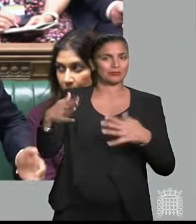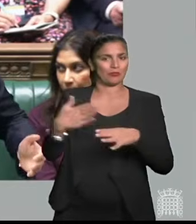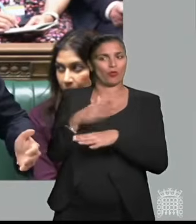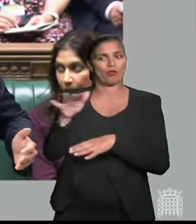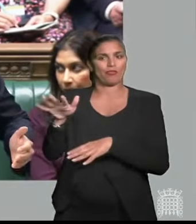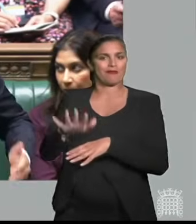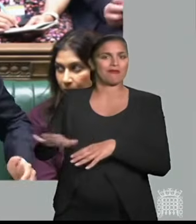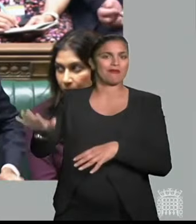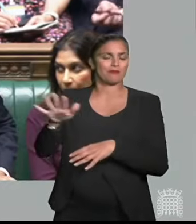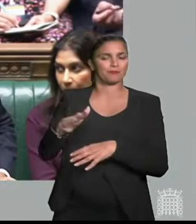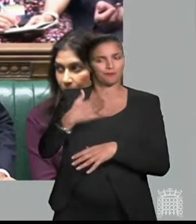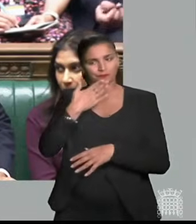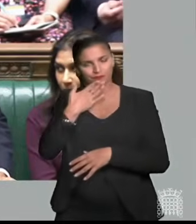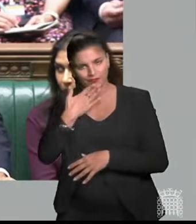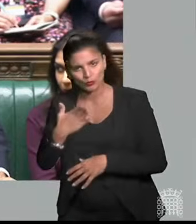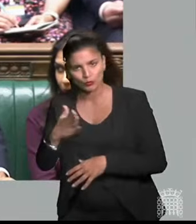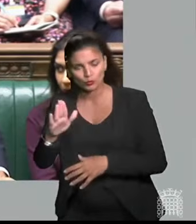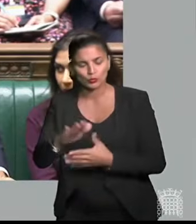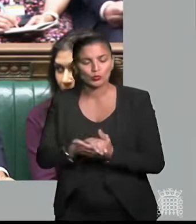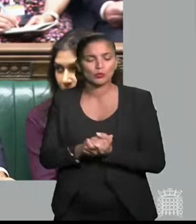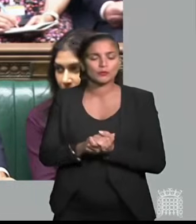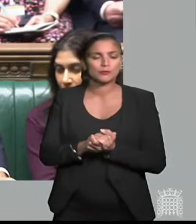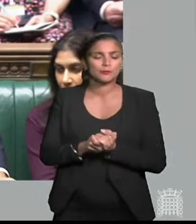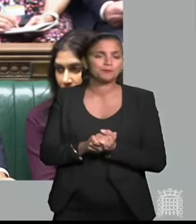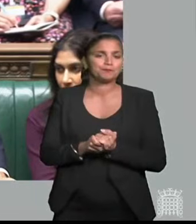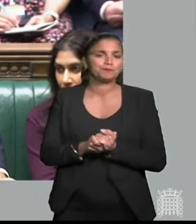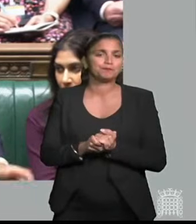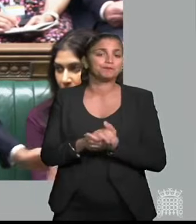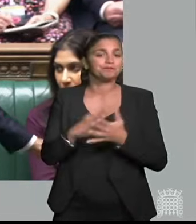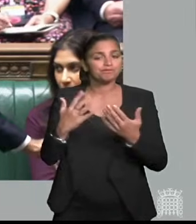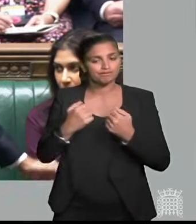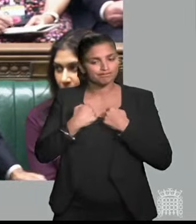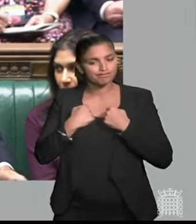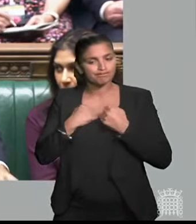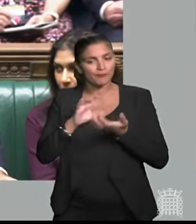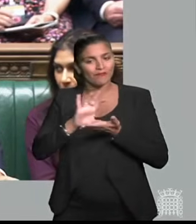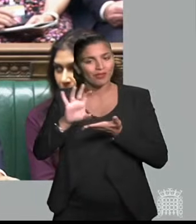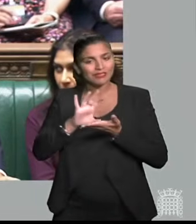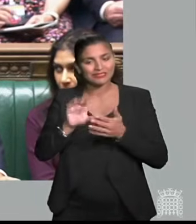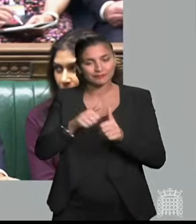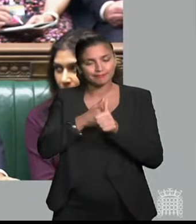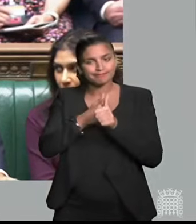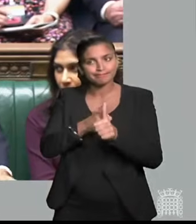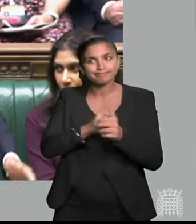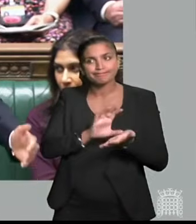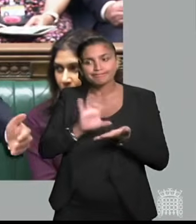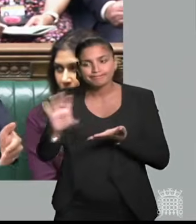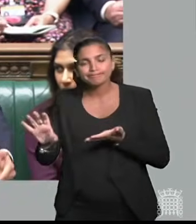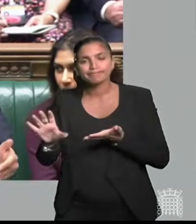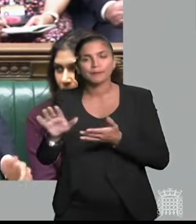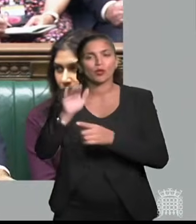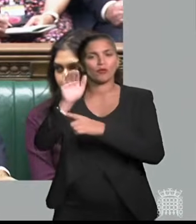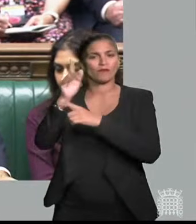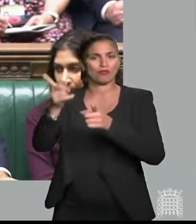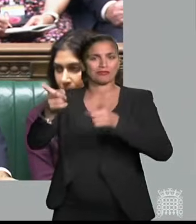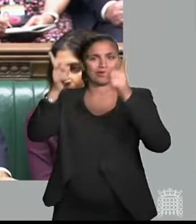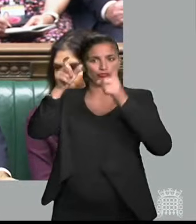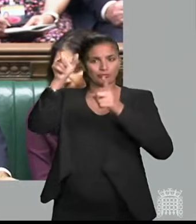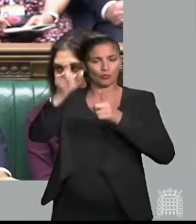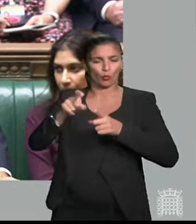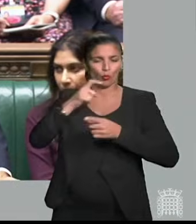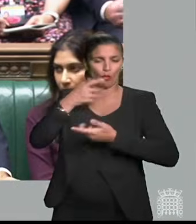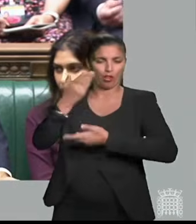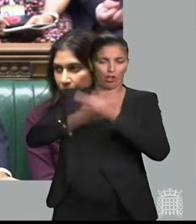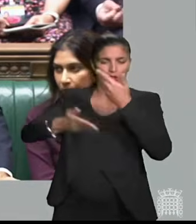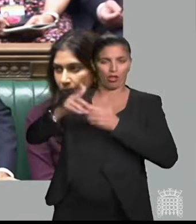area. What I can say to him is, with regard to our aid funding, as the Foreign Secretary will outline later, we have very stringent